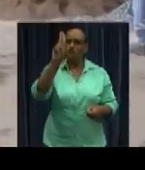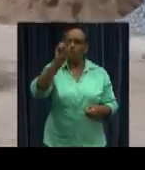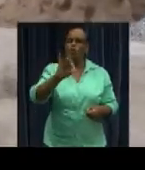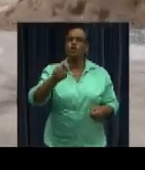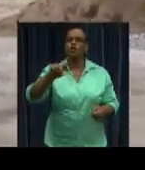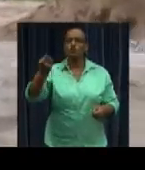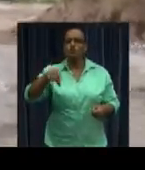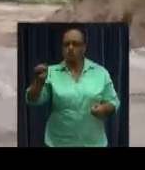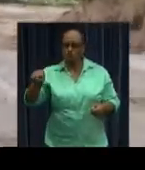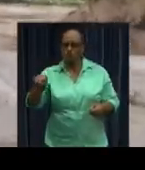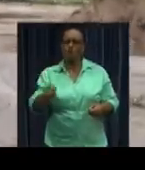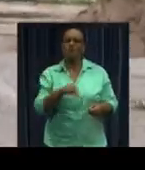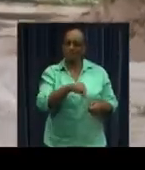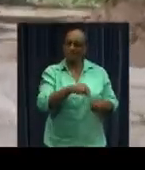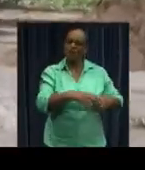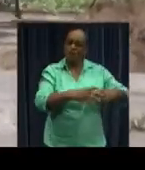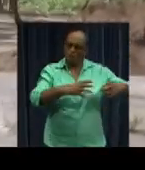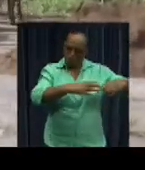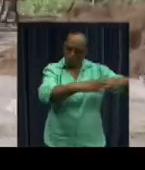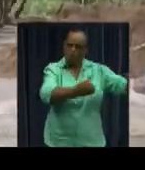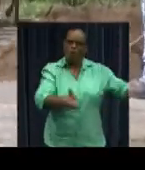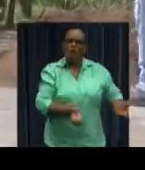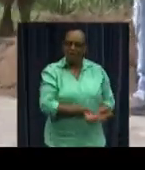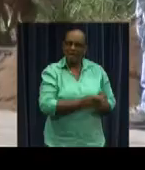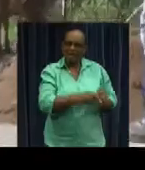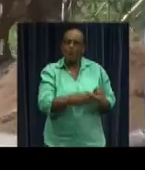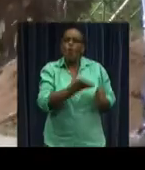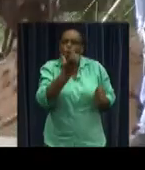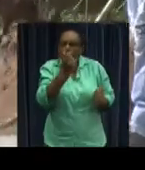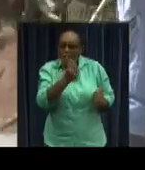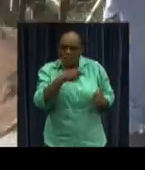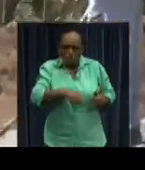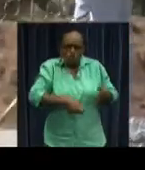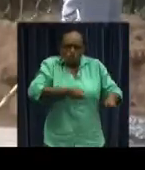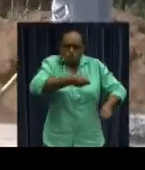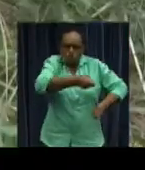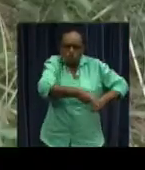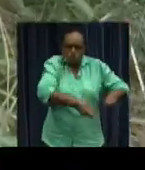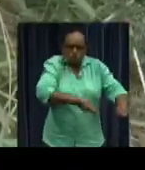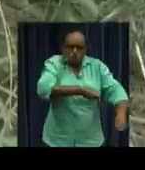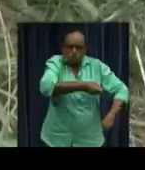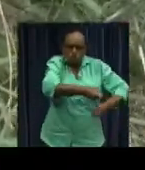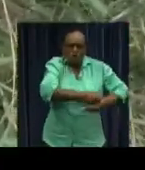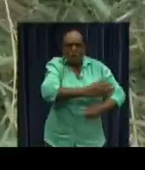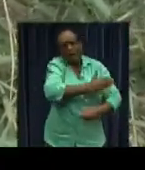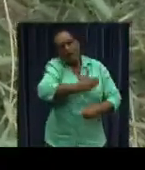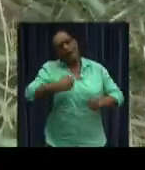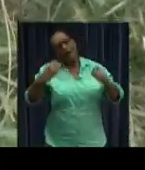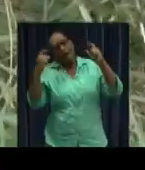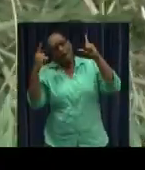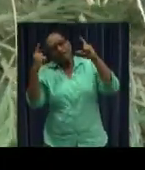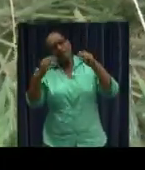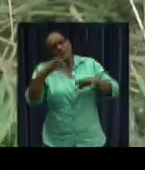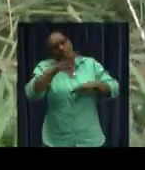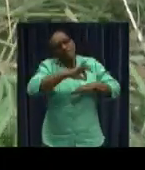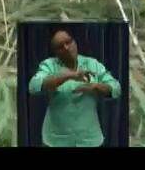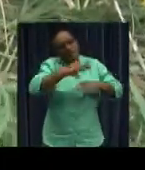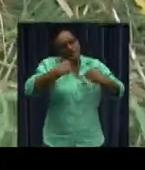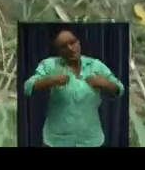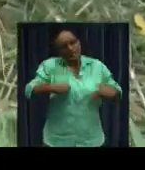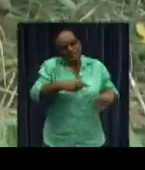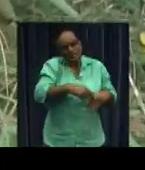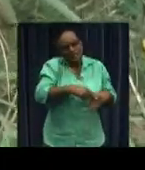is to reduce the price of locally produced beef and lamb by 50%. From